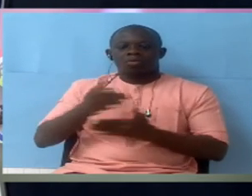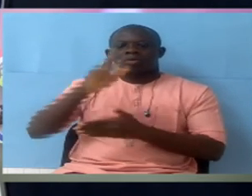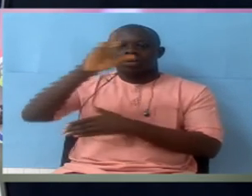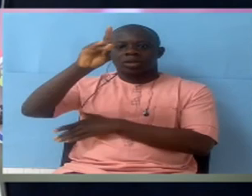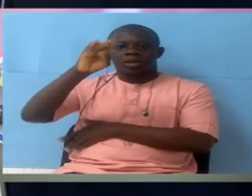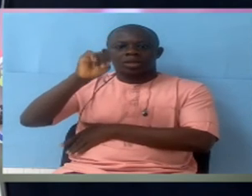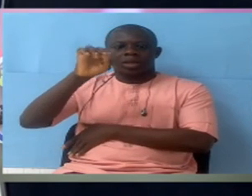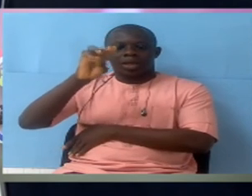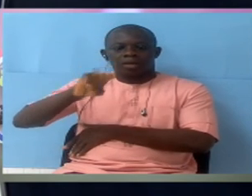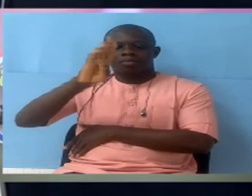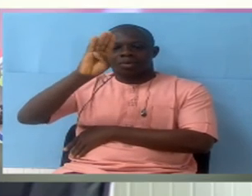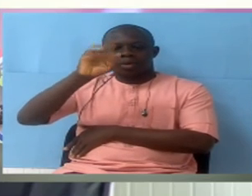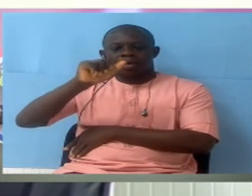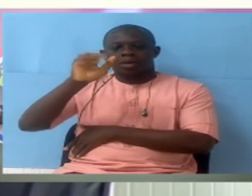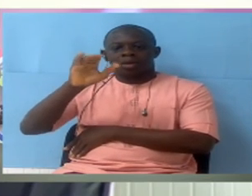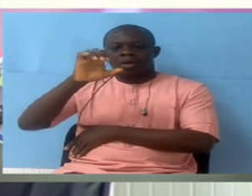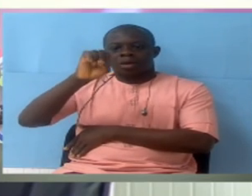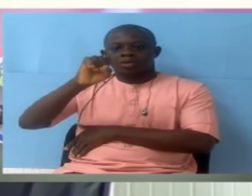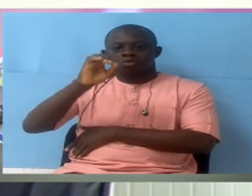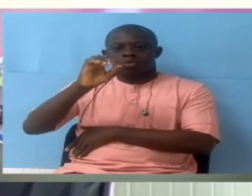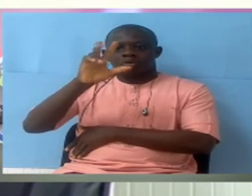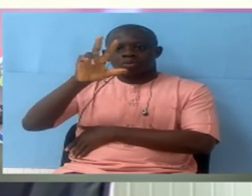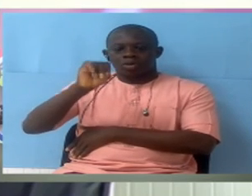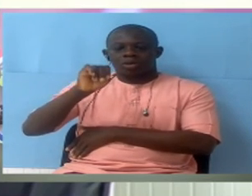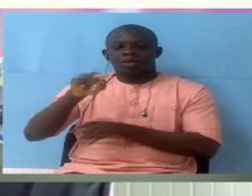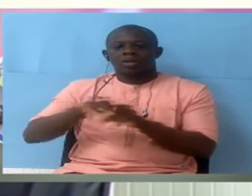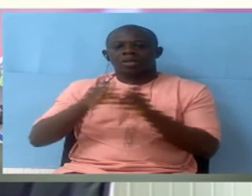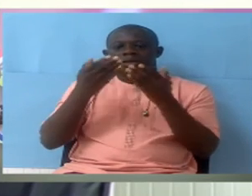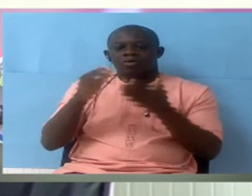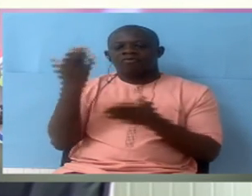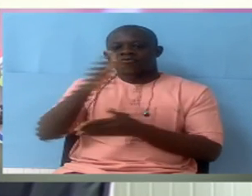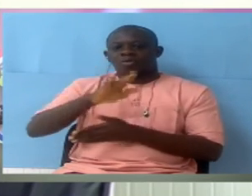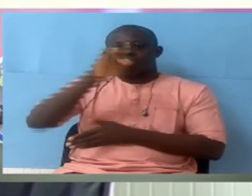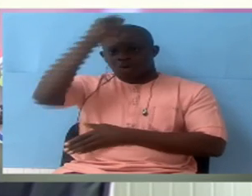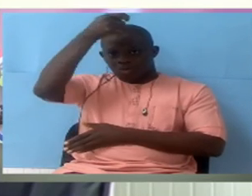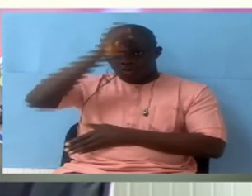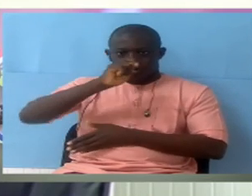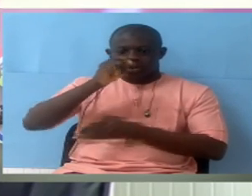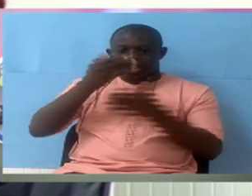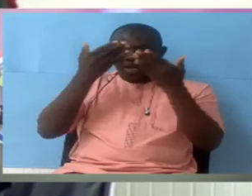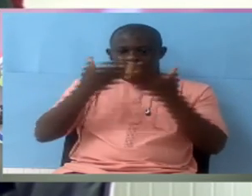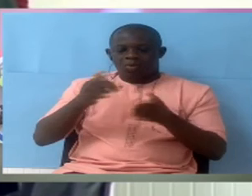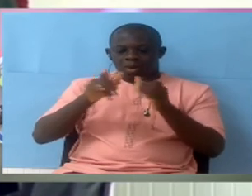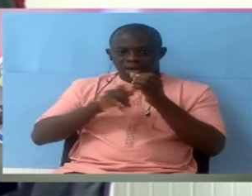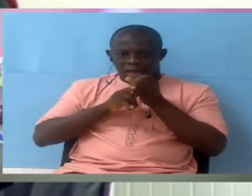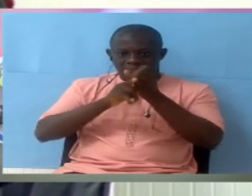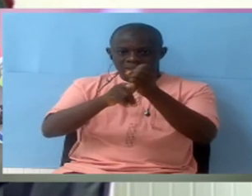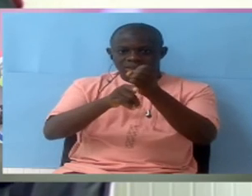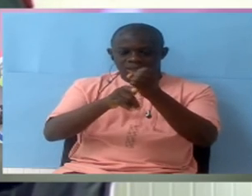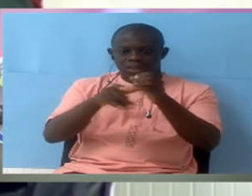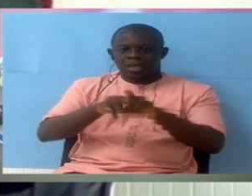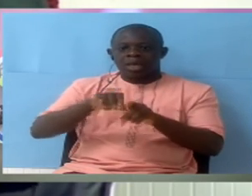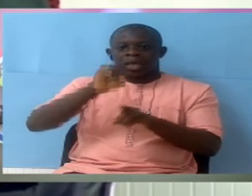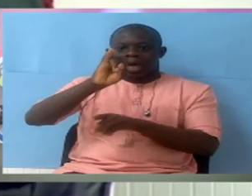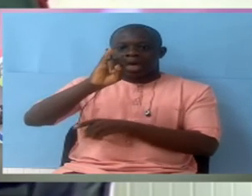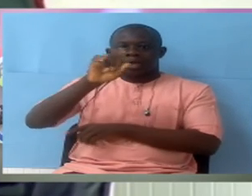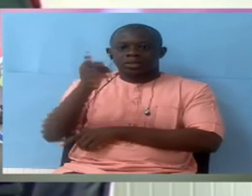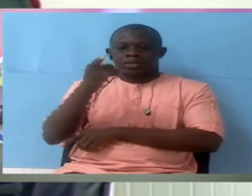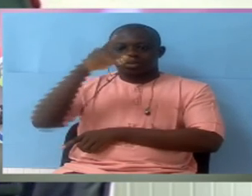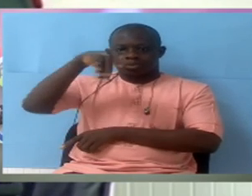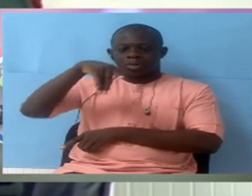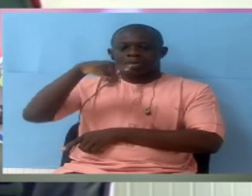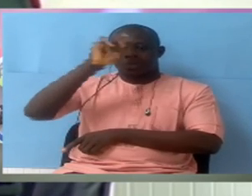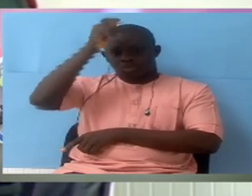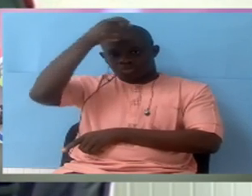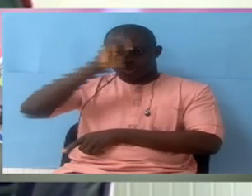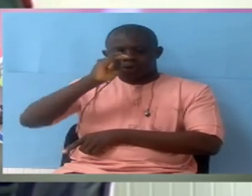nak mom fan la. Demba Sow is from the police, now is Assistant Inspector General of Police. Demba Sow mom ci police bi la bayeko legi sax mom